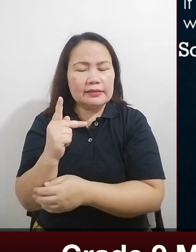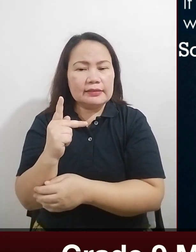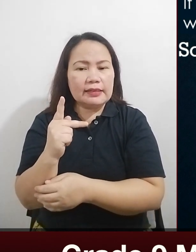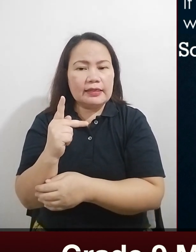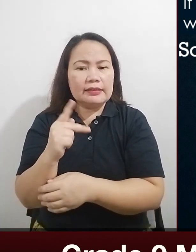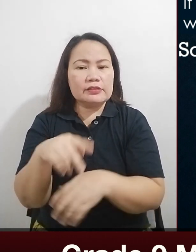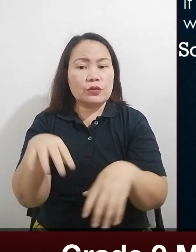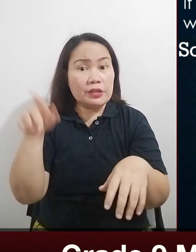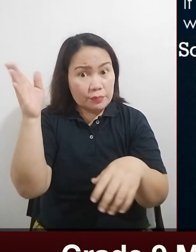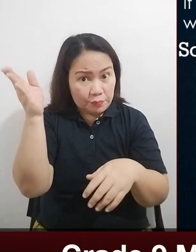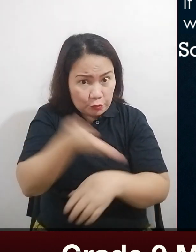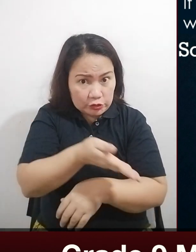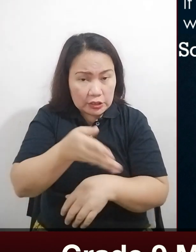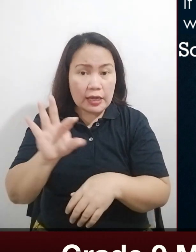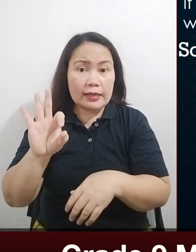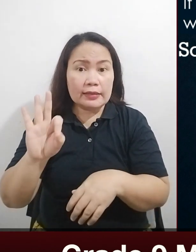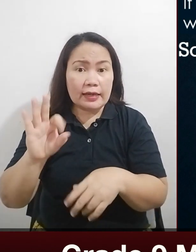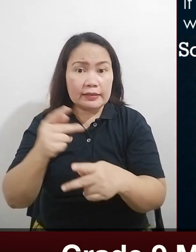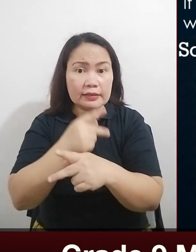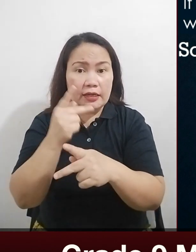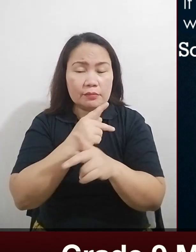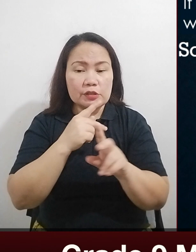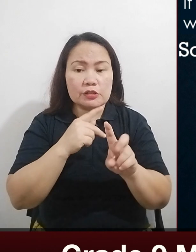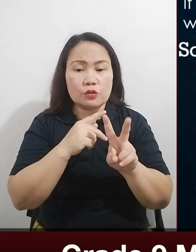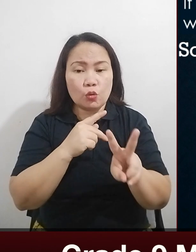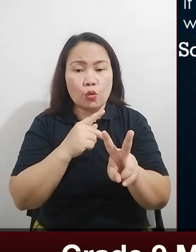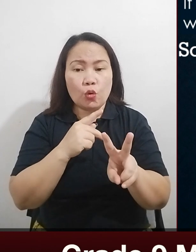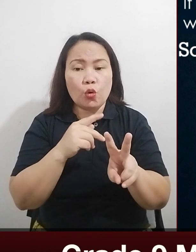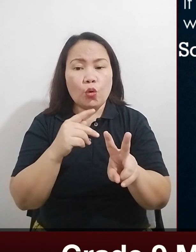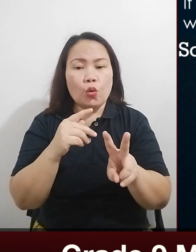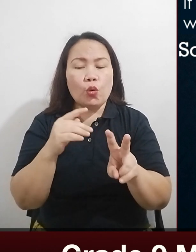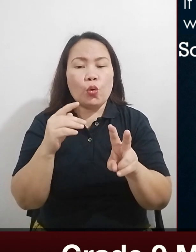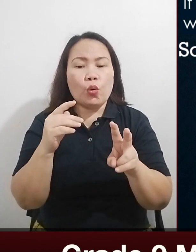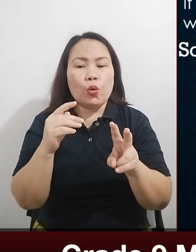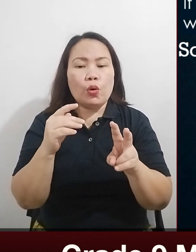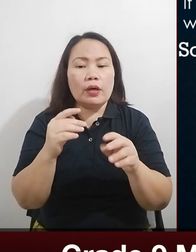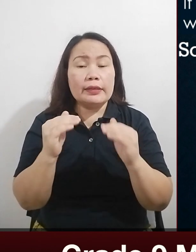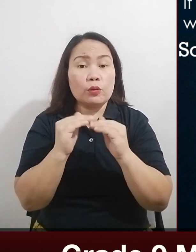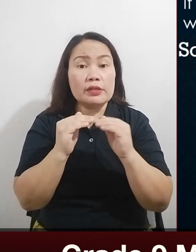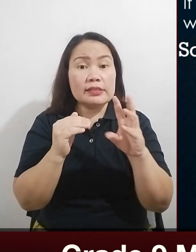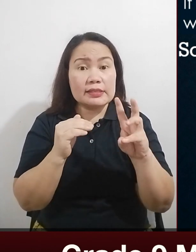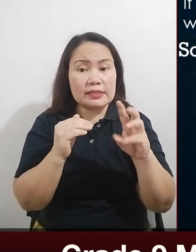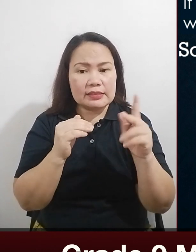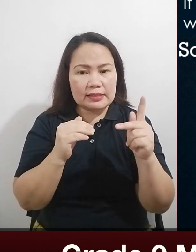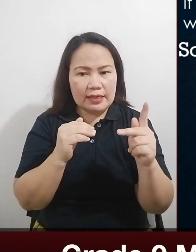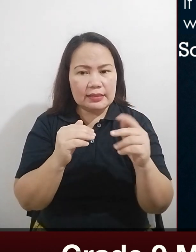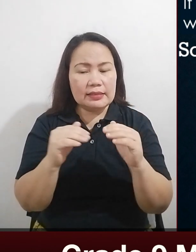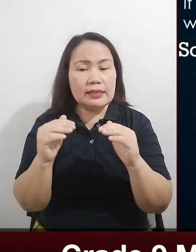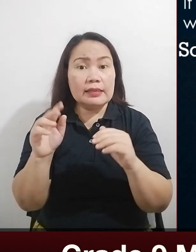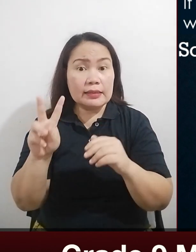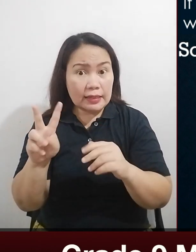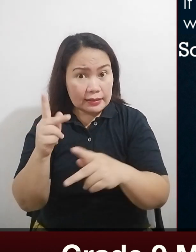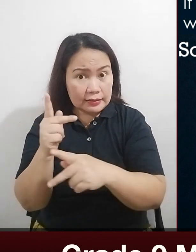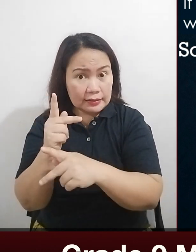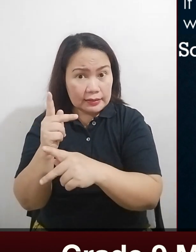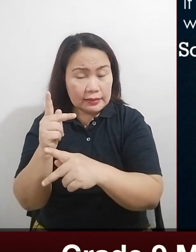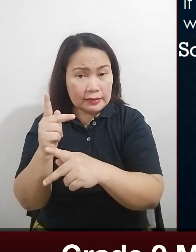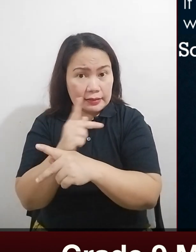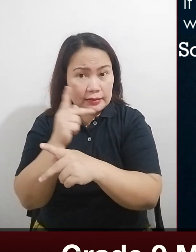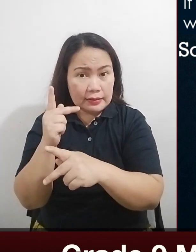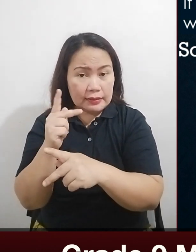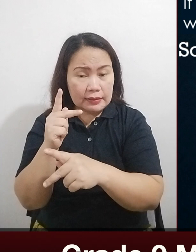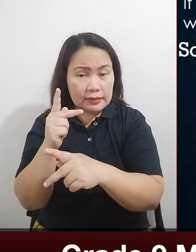natin to 9 times 2. So, that is 9 times 2 equals 6k, and 9 times 2, that is